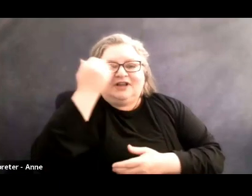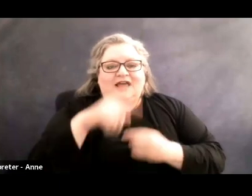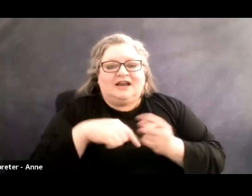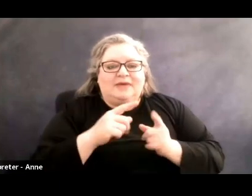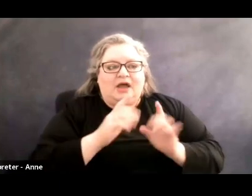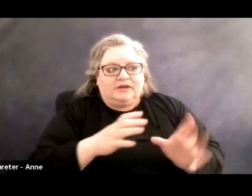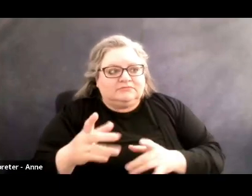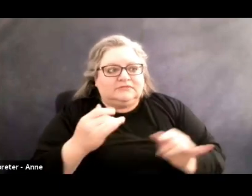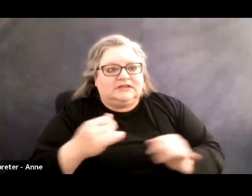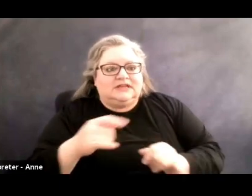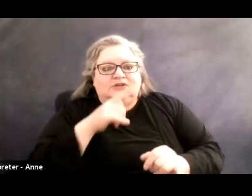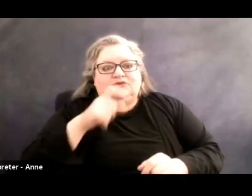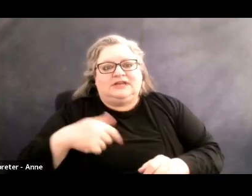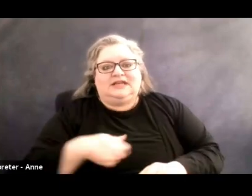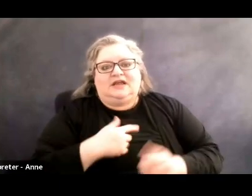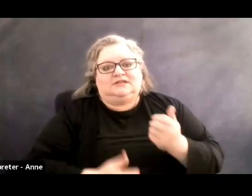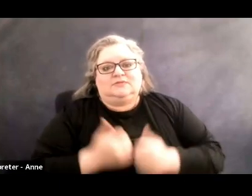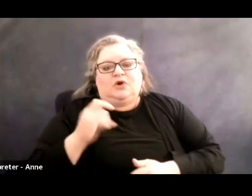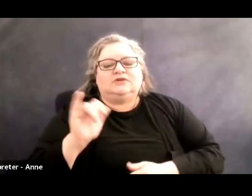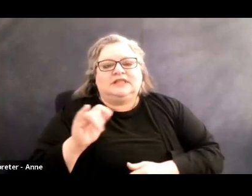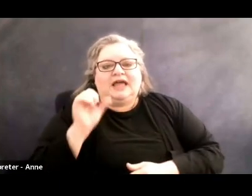of individuals who need us the most, like